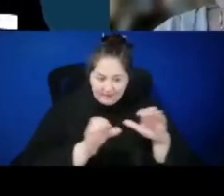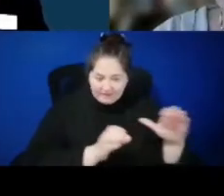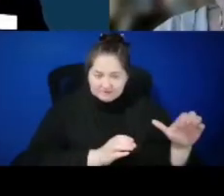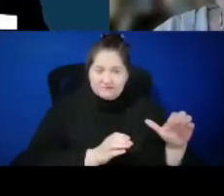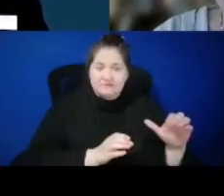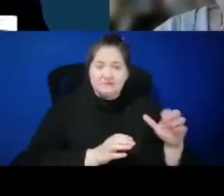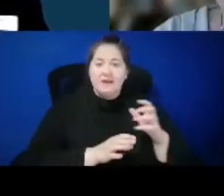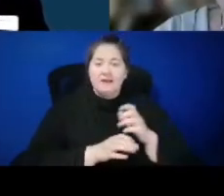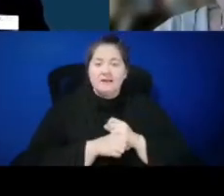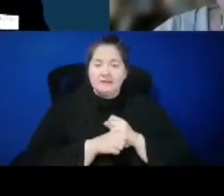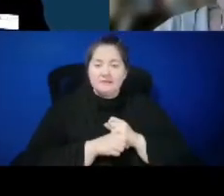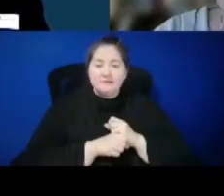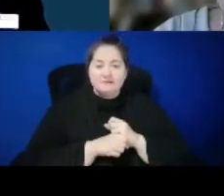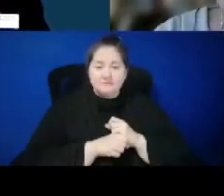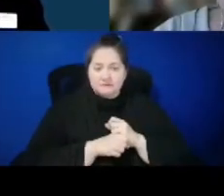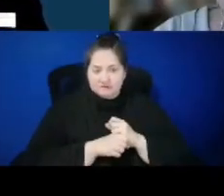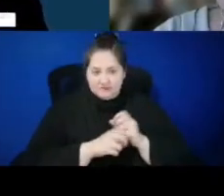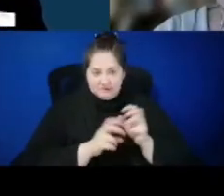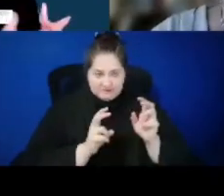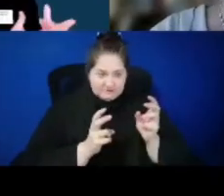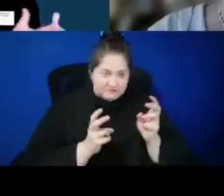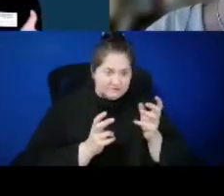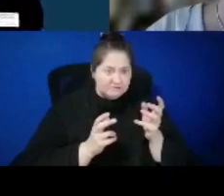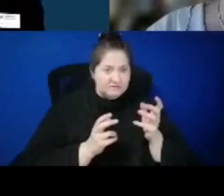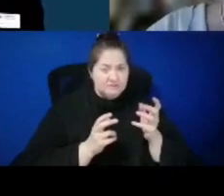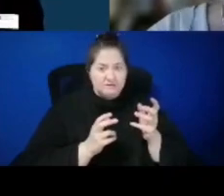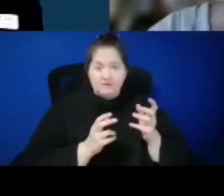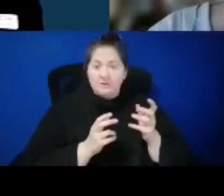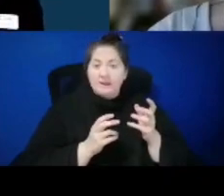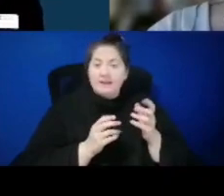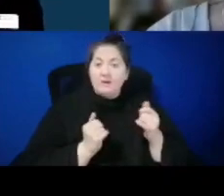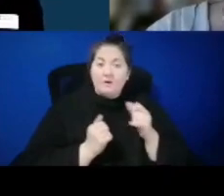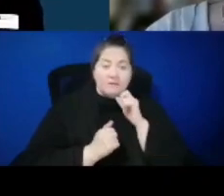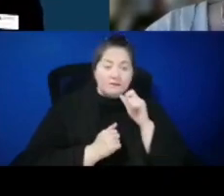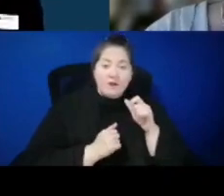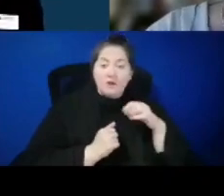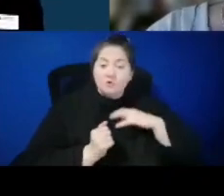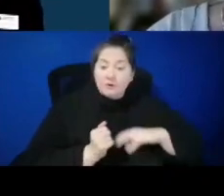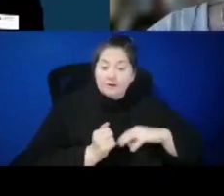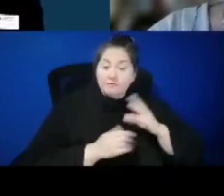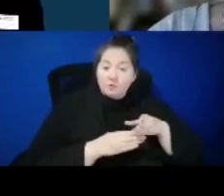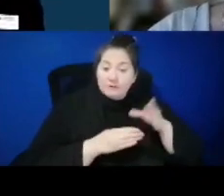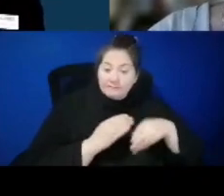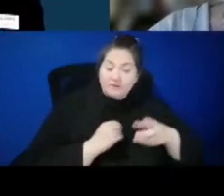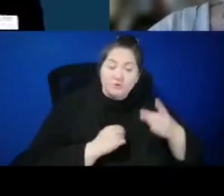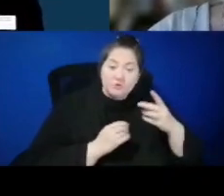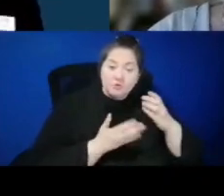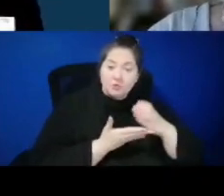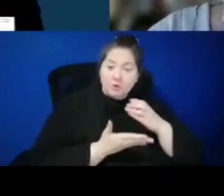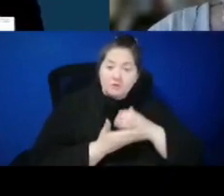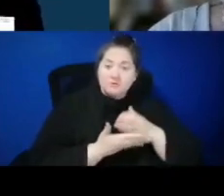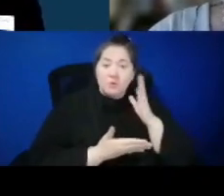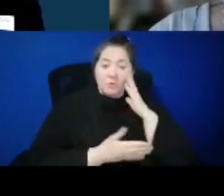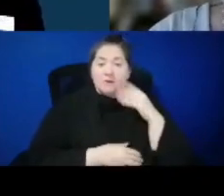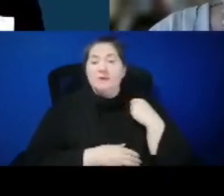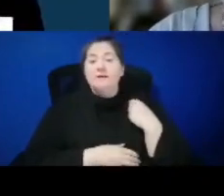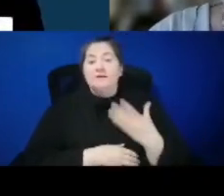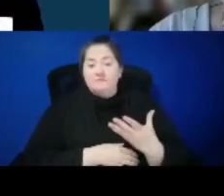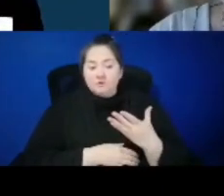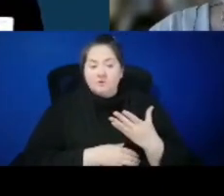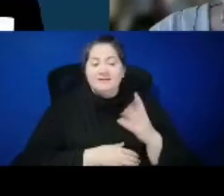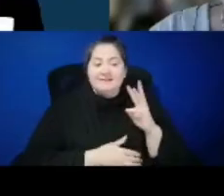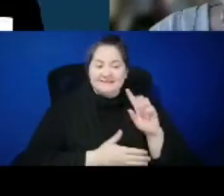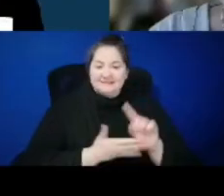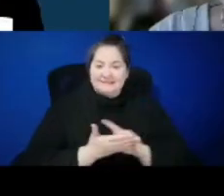they get this time, and we say, well, guess what? On the non-credit side, if you complete these 2 courses, we're going to give you